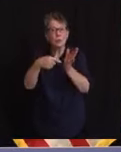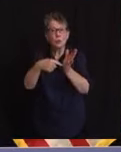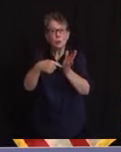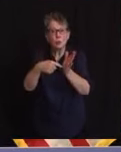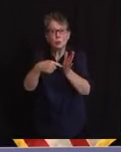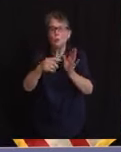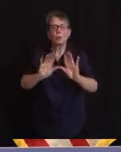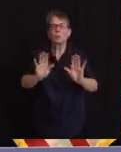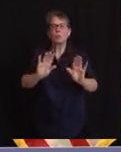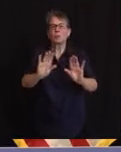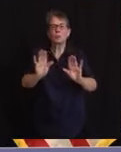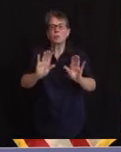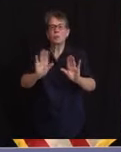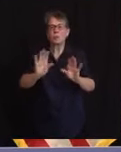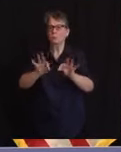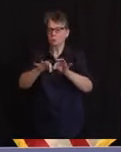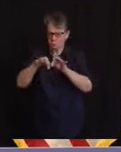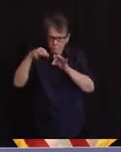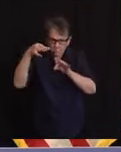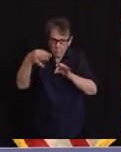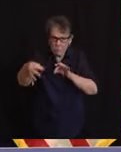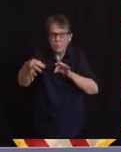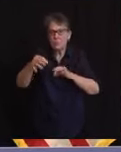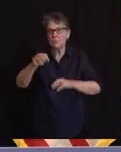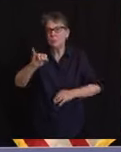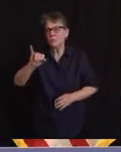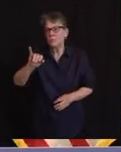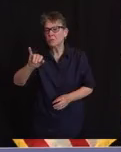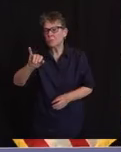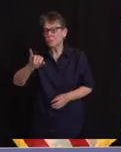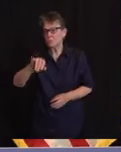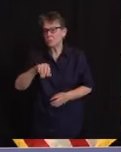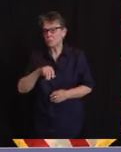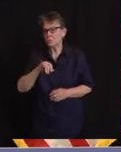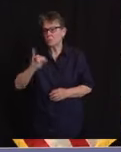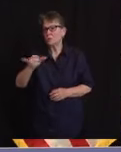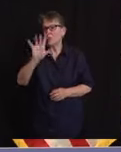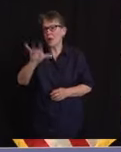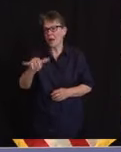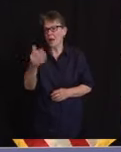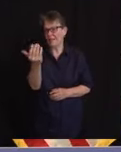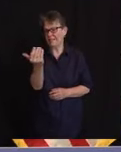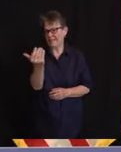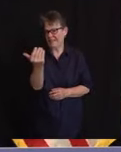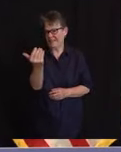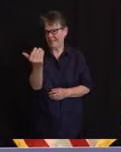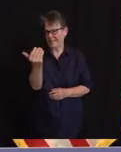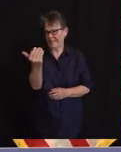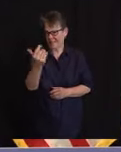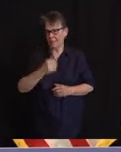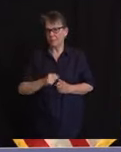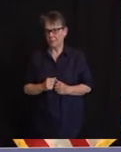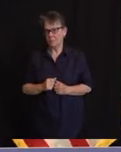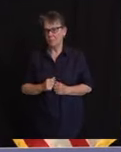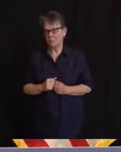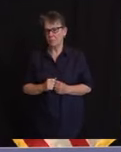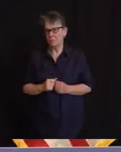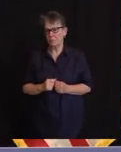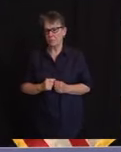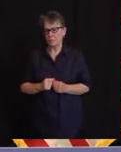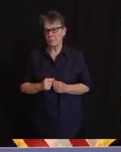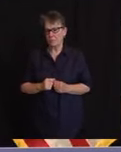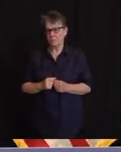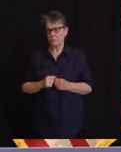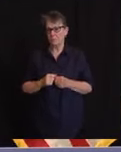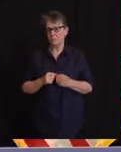signed actually yesterday, you now have until July 15th. And the 3 months extension is automatic. You need do